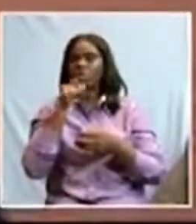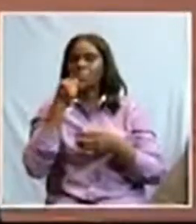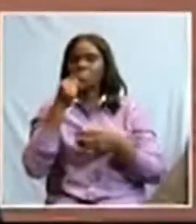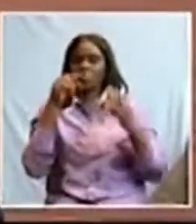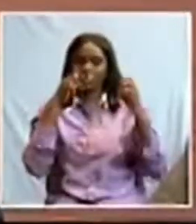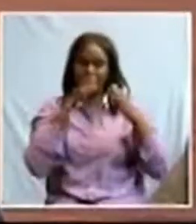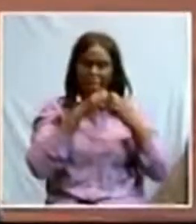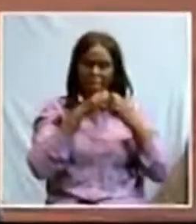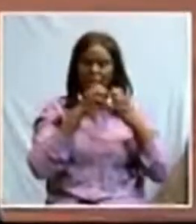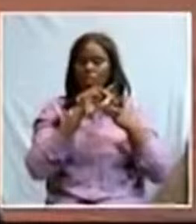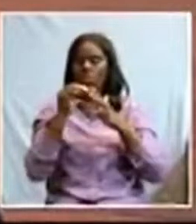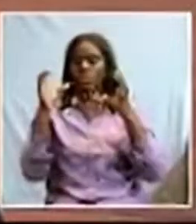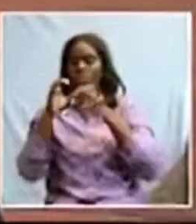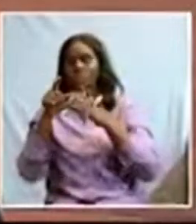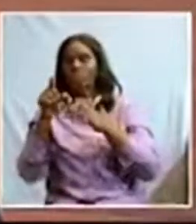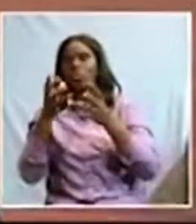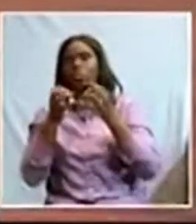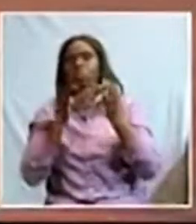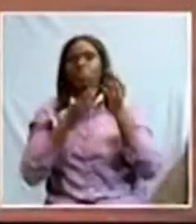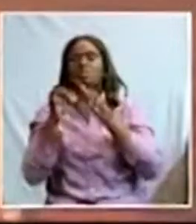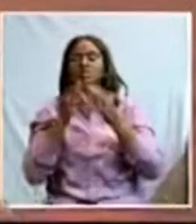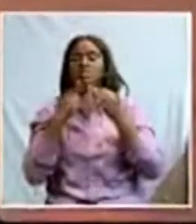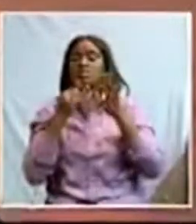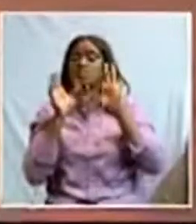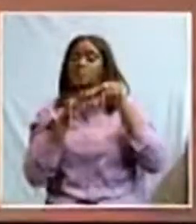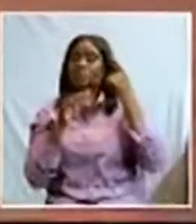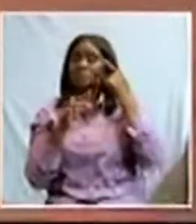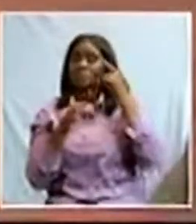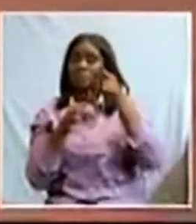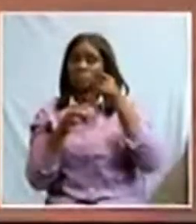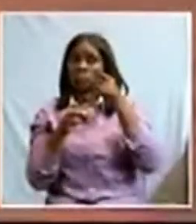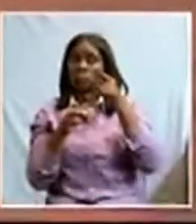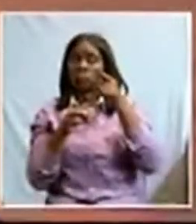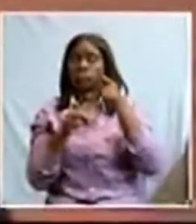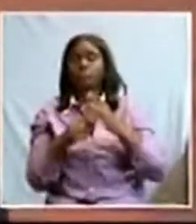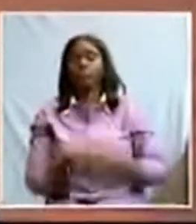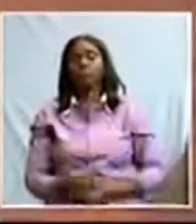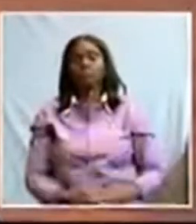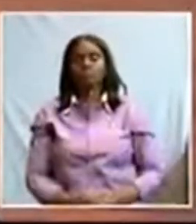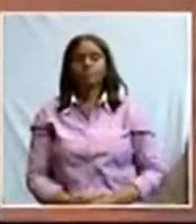council, you want to explain. I'll leave that one for him to make a follow-up.